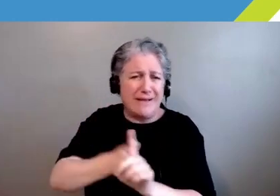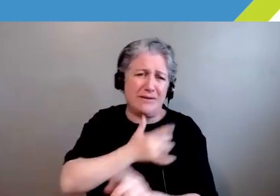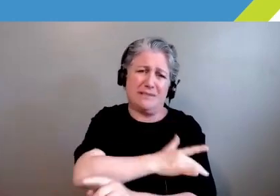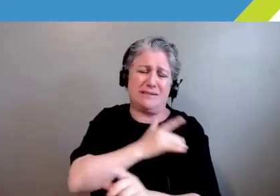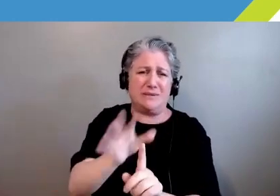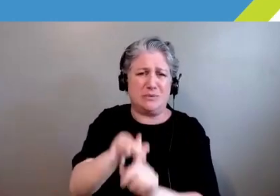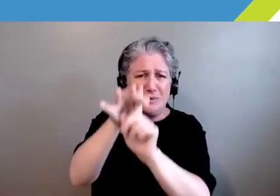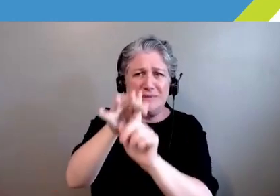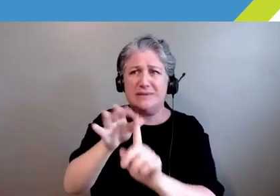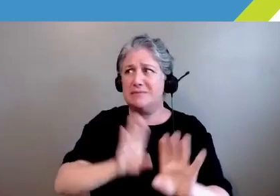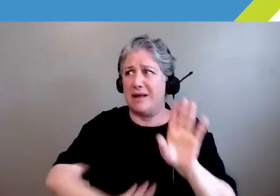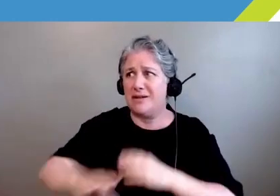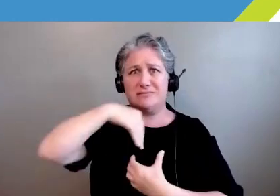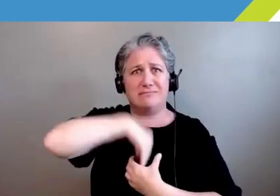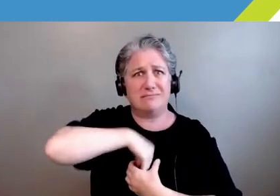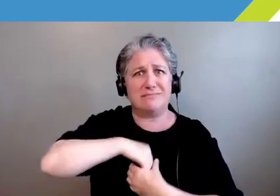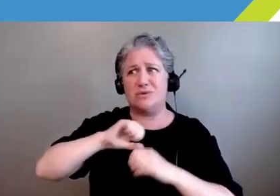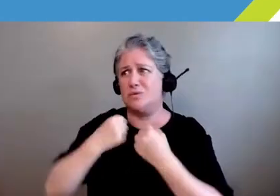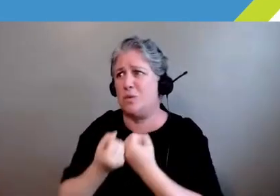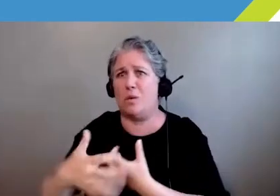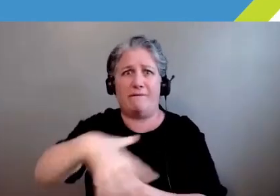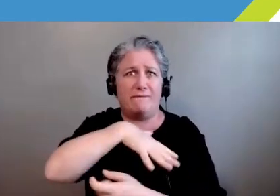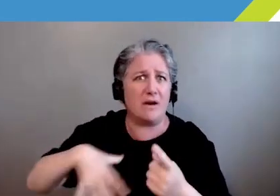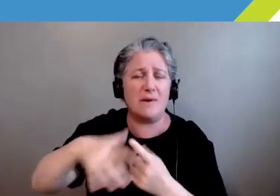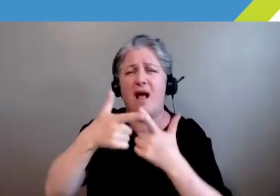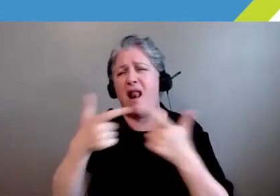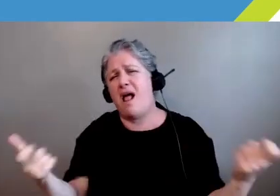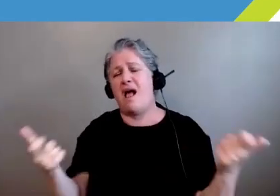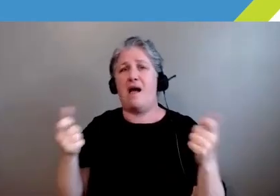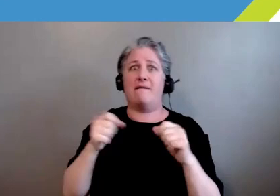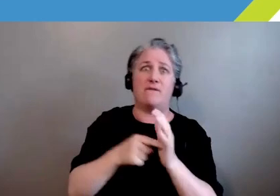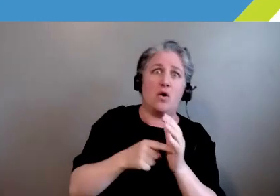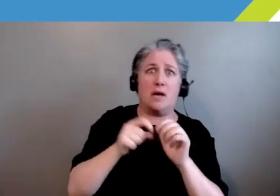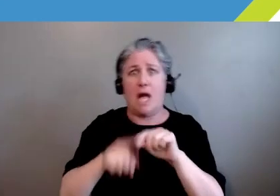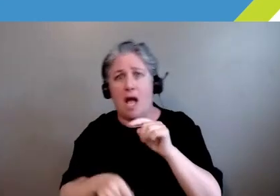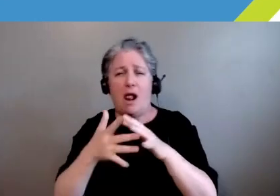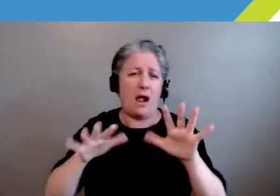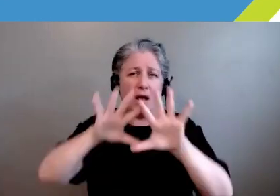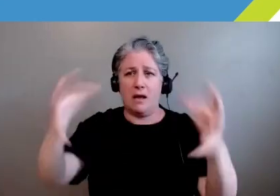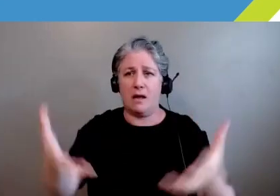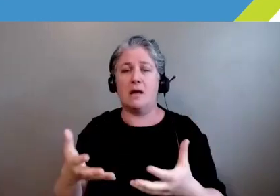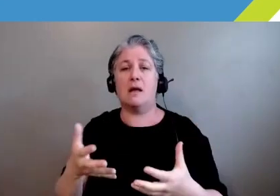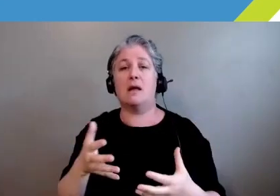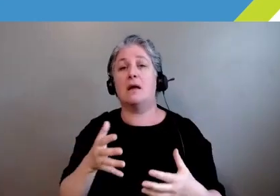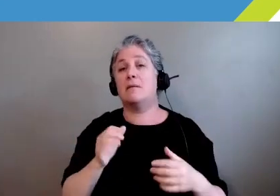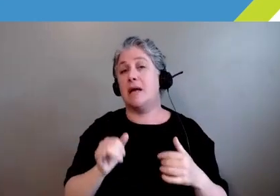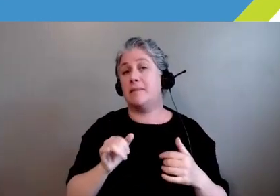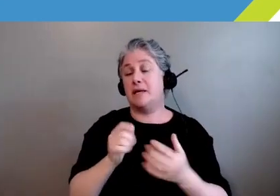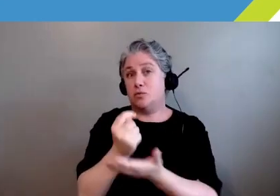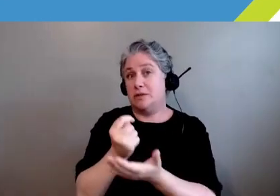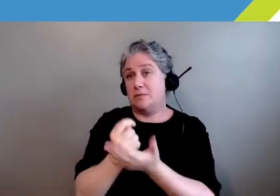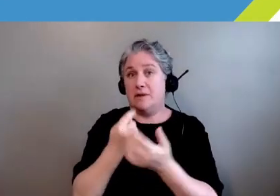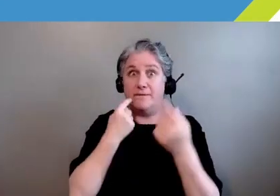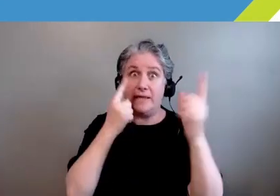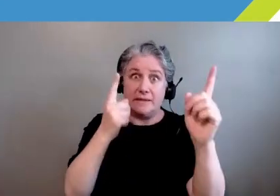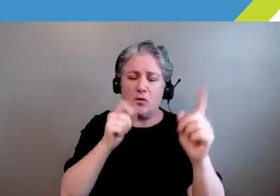their biological traits and their social determinants. And so it may be that on average in an RCT, a treatment is not effective, but that doesn't